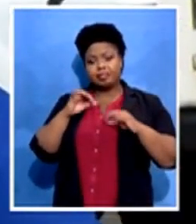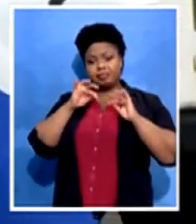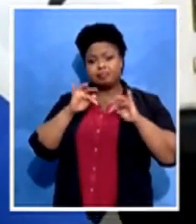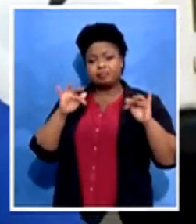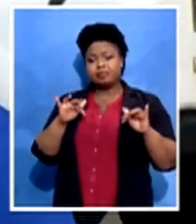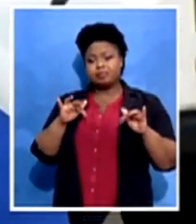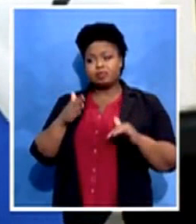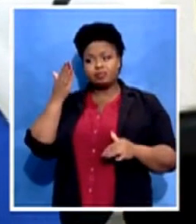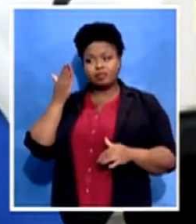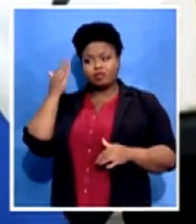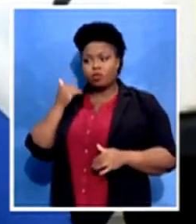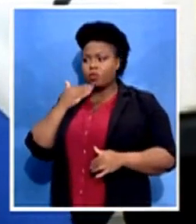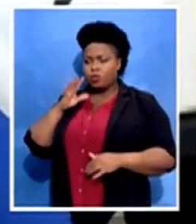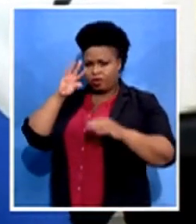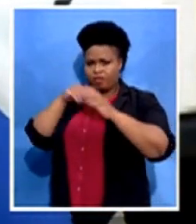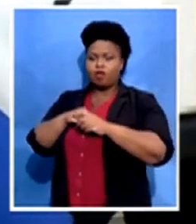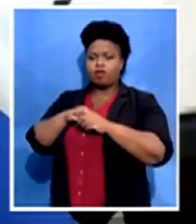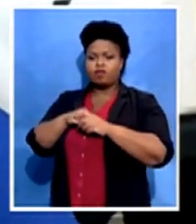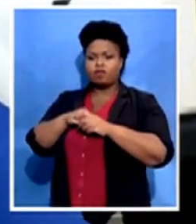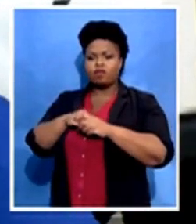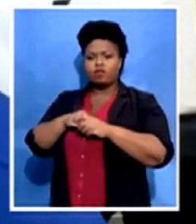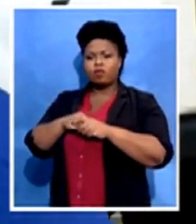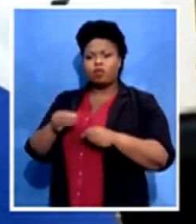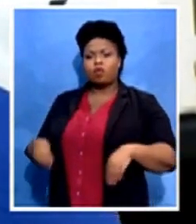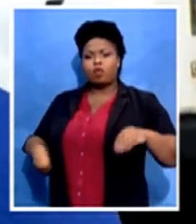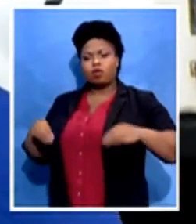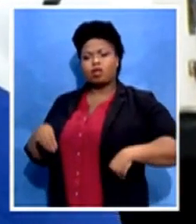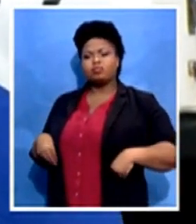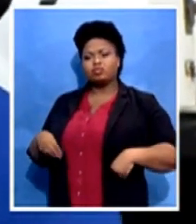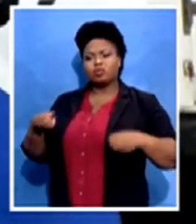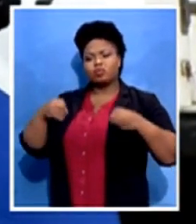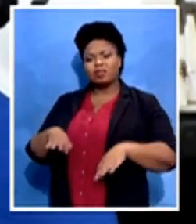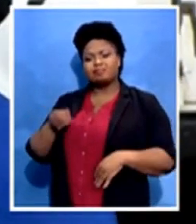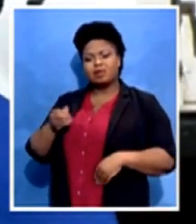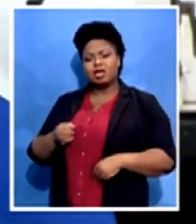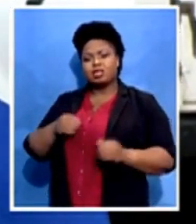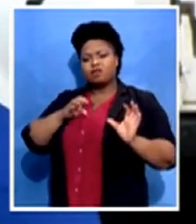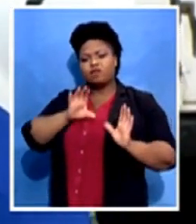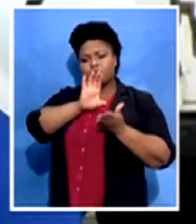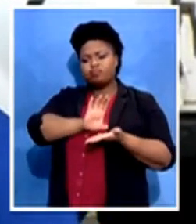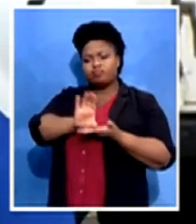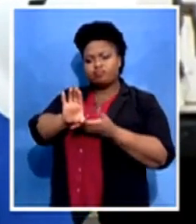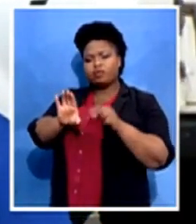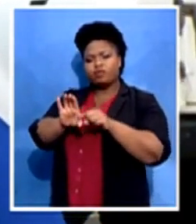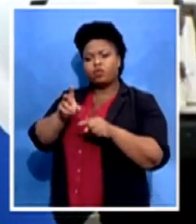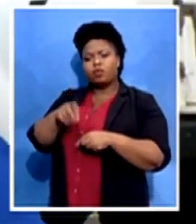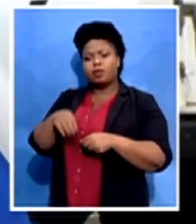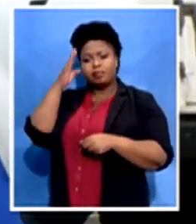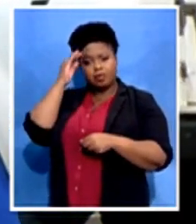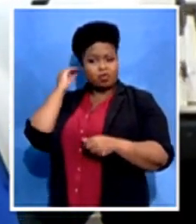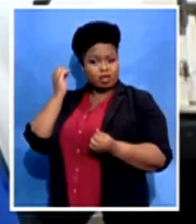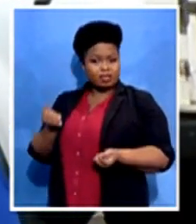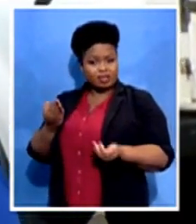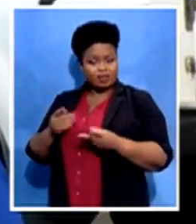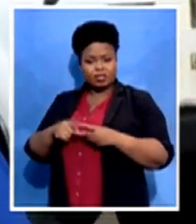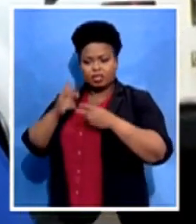the funds that were allocated for the preparation for the memorial service and the funeral of our icon,